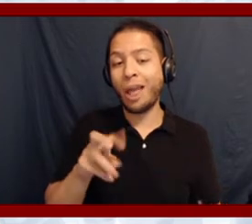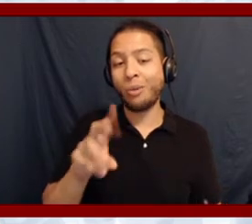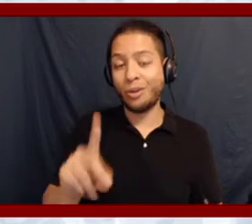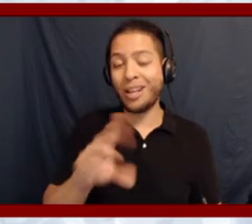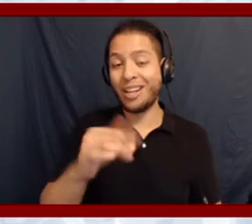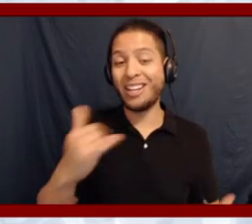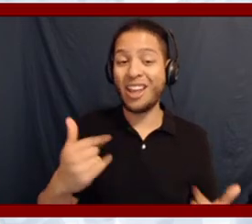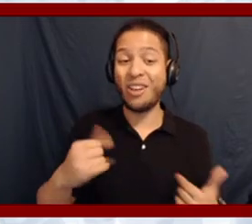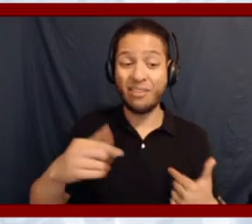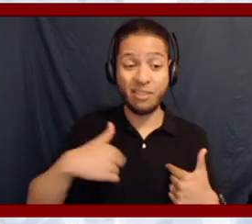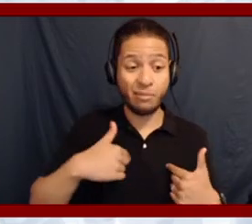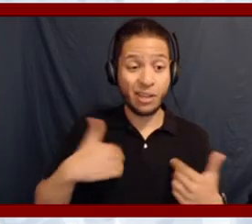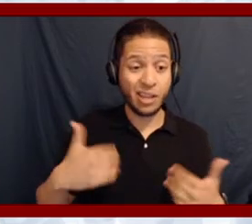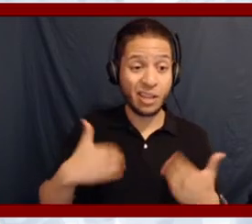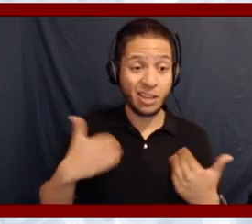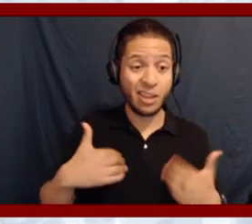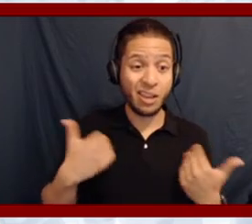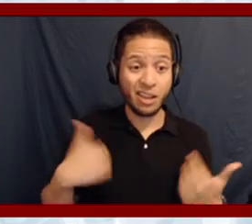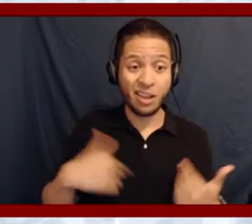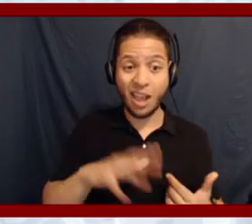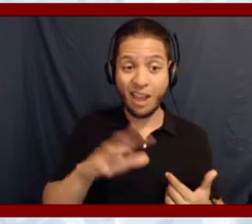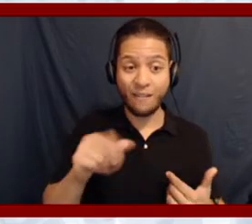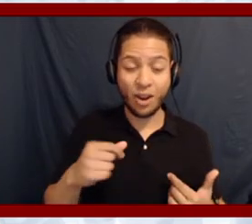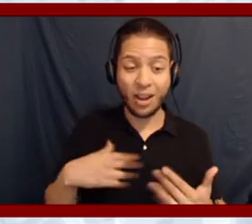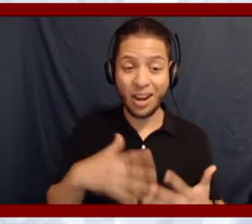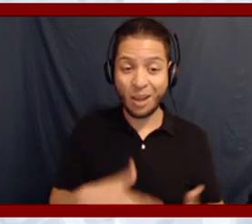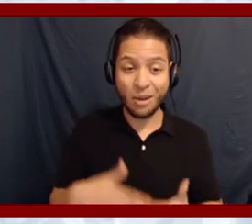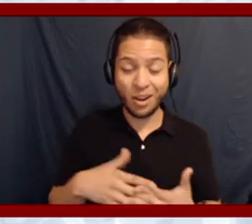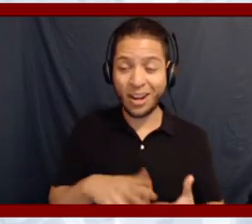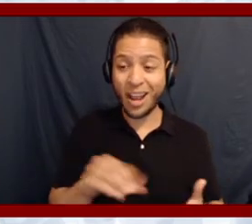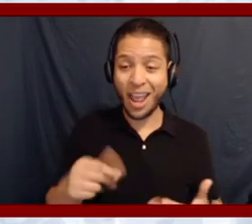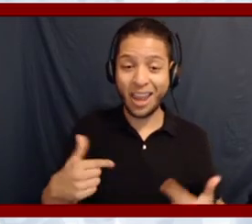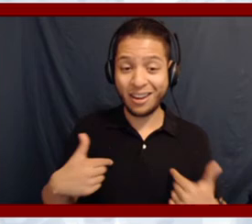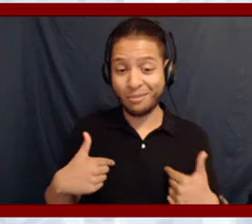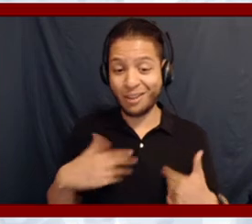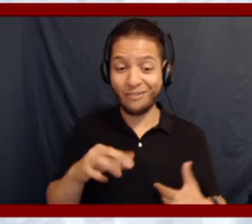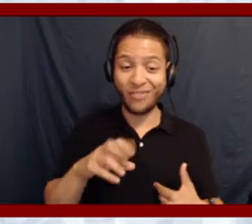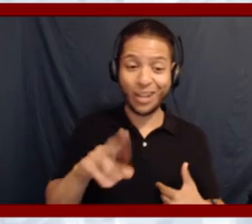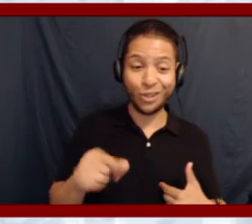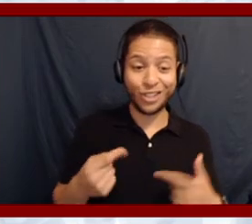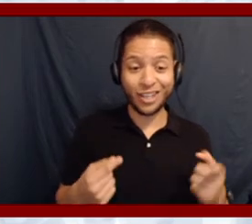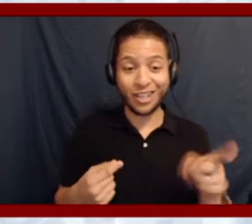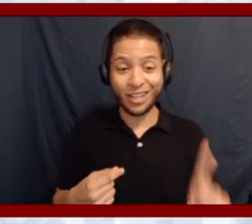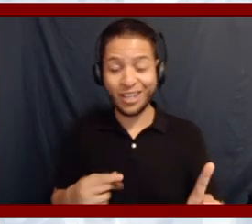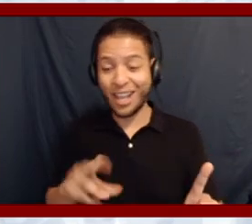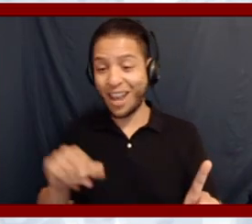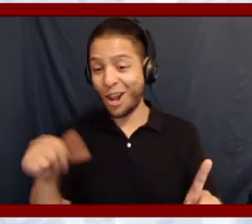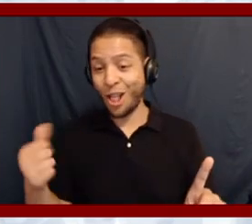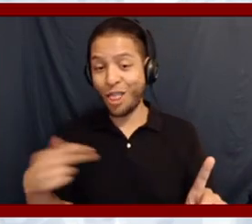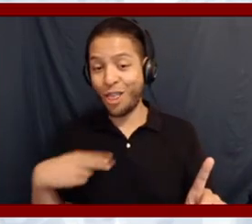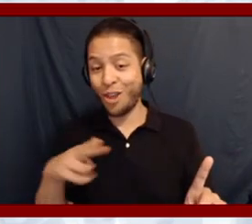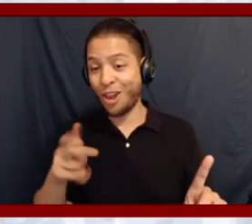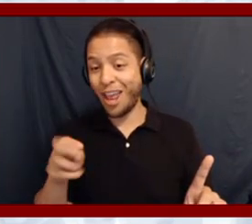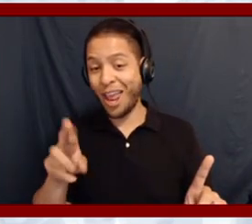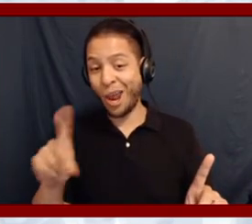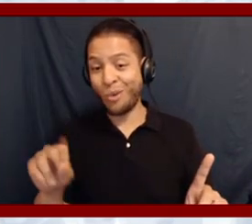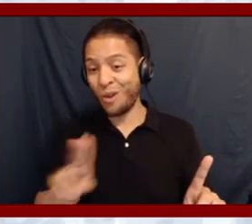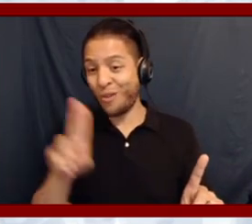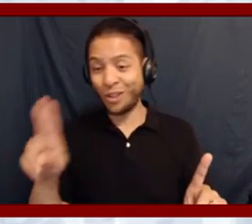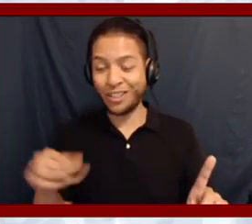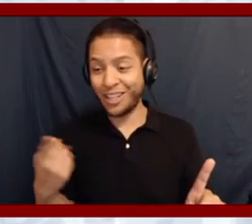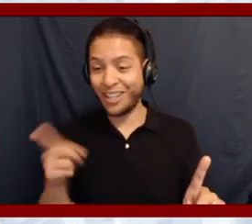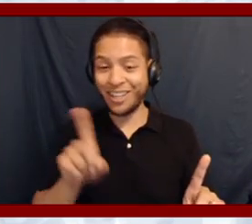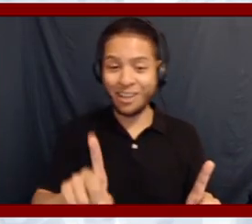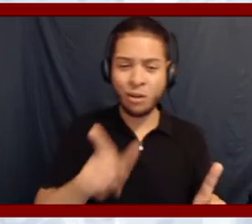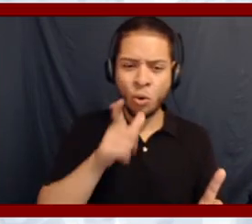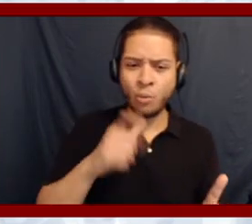African American in Anacostia and Tony Fauci versus a Howard student said get vaccinated, I would listen to the Howard